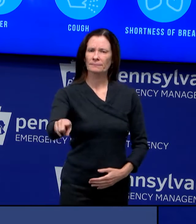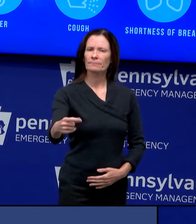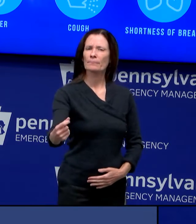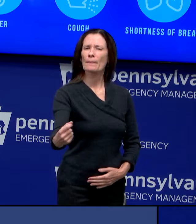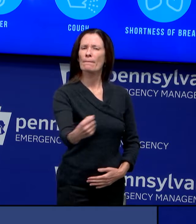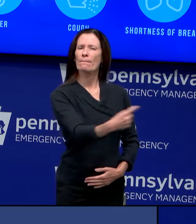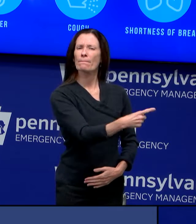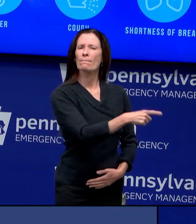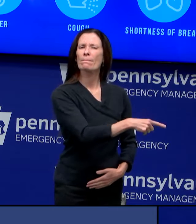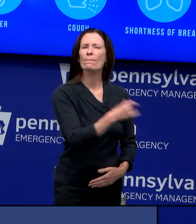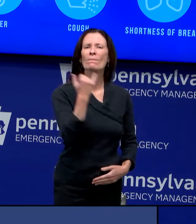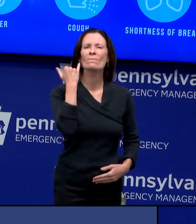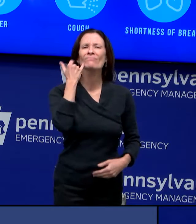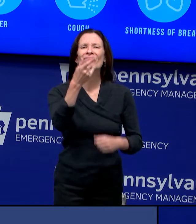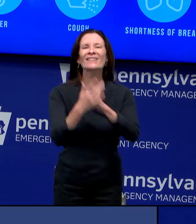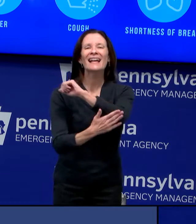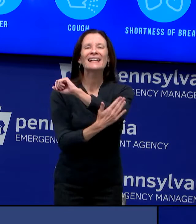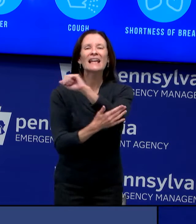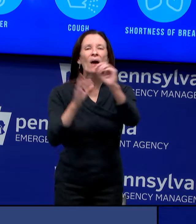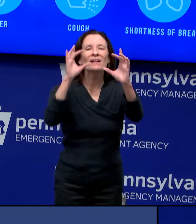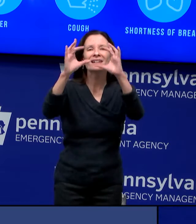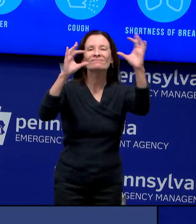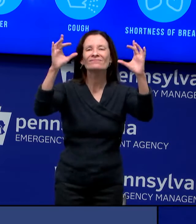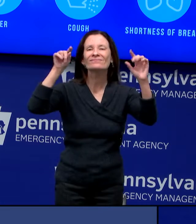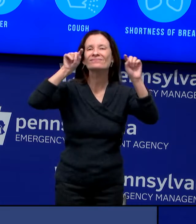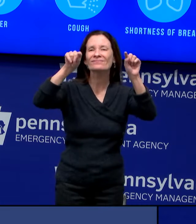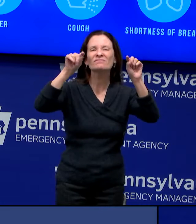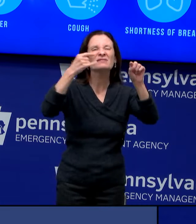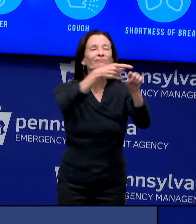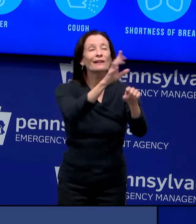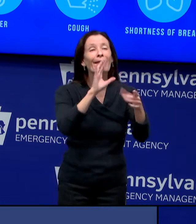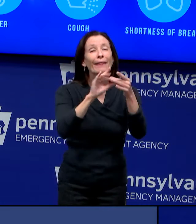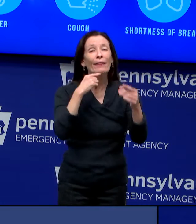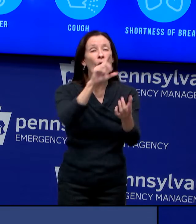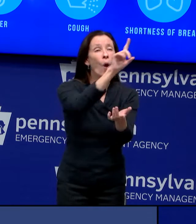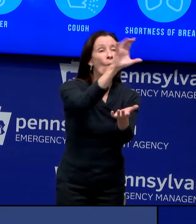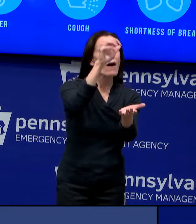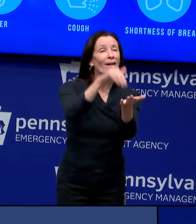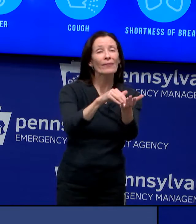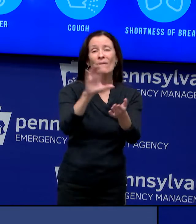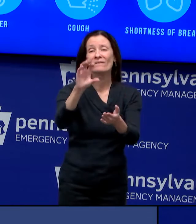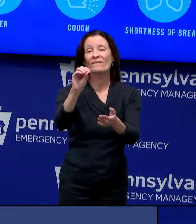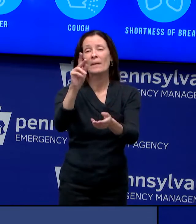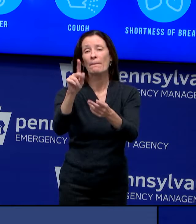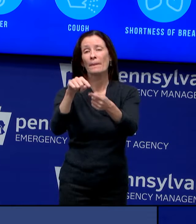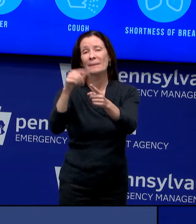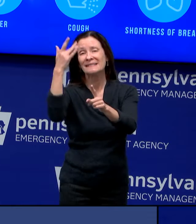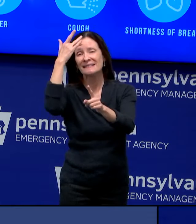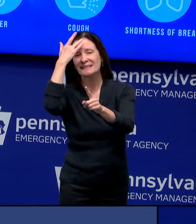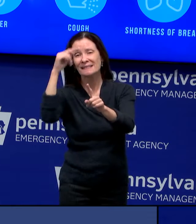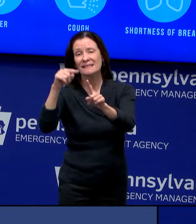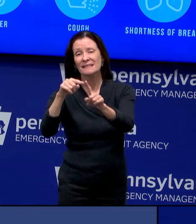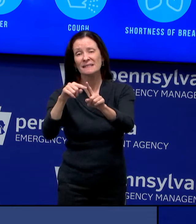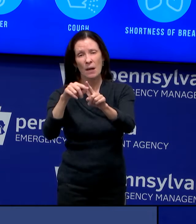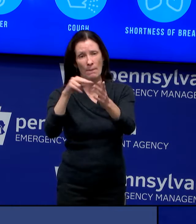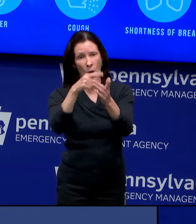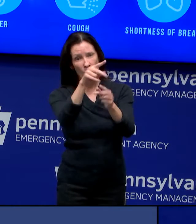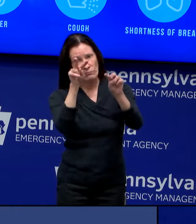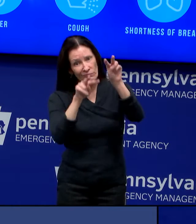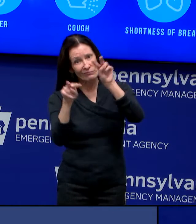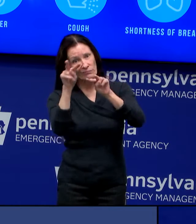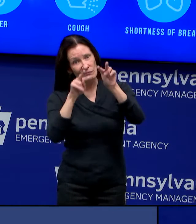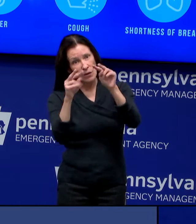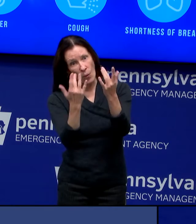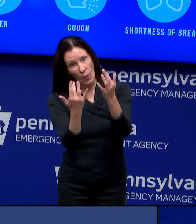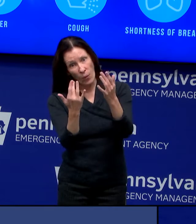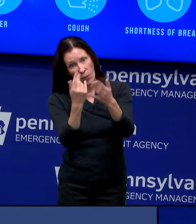new cases per 100,000 residents per day. Does this mean that you add up a 14-day period and calculate the average new case number